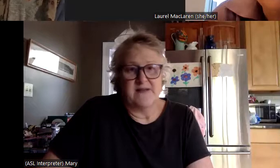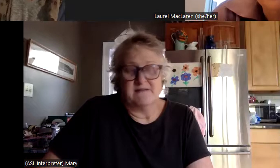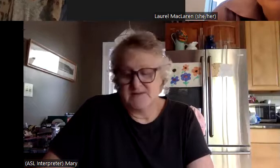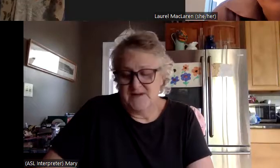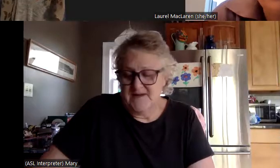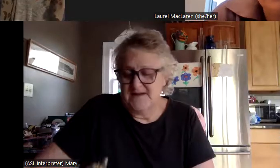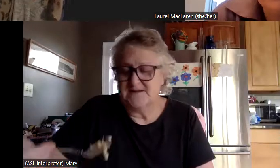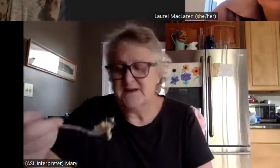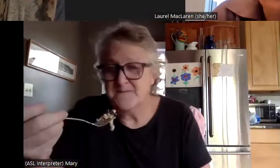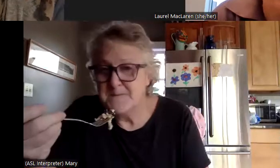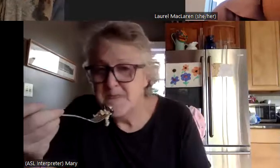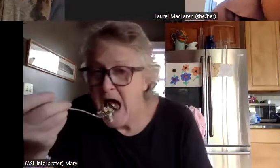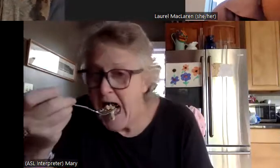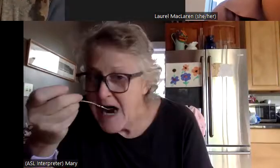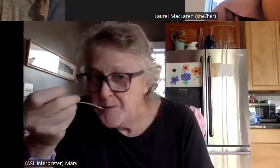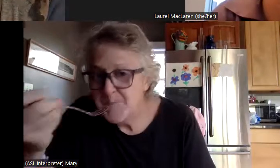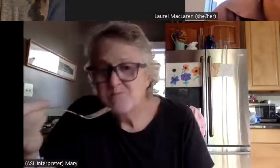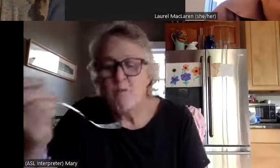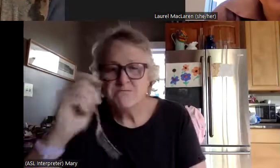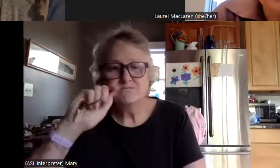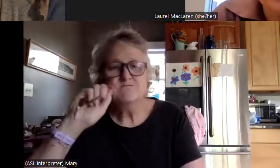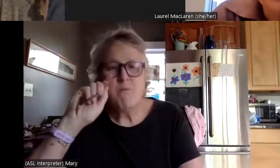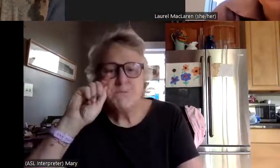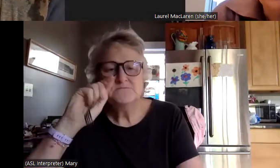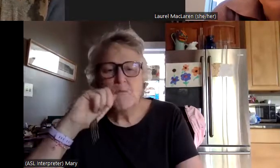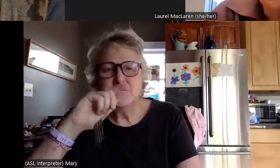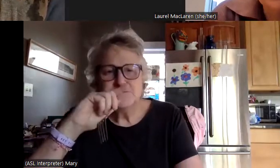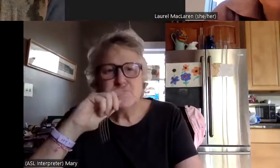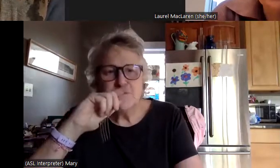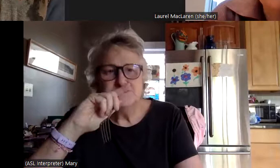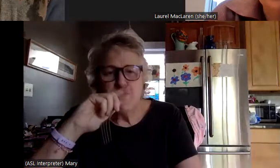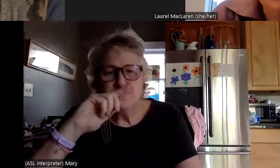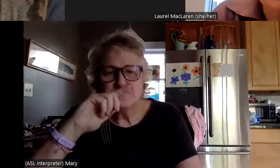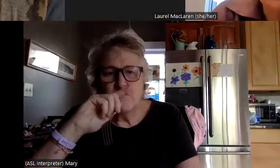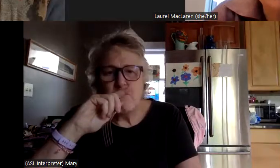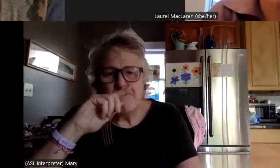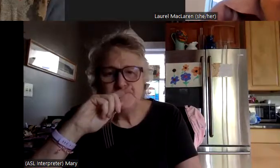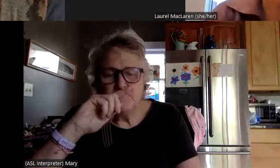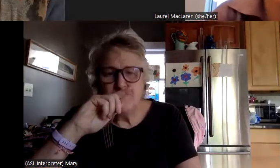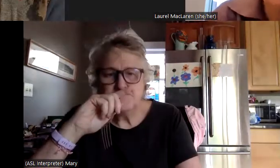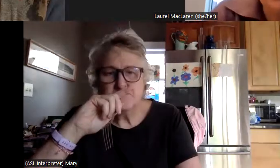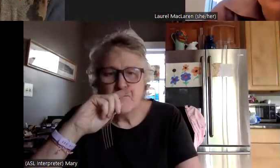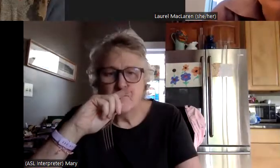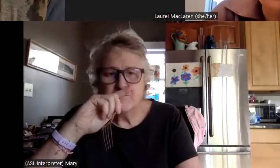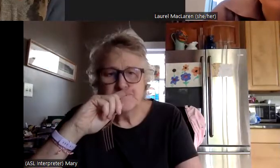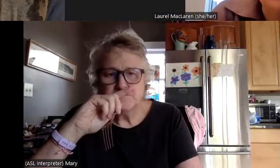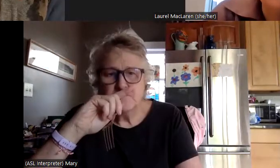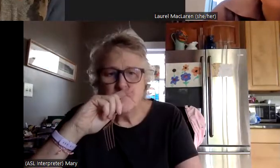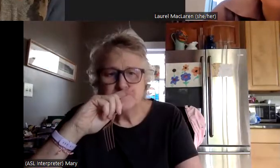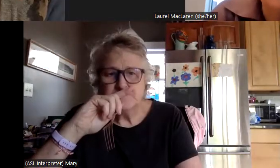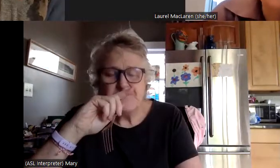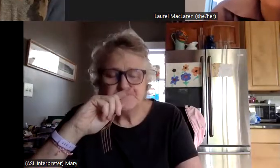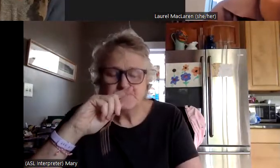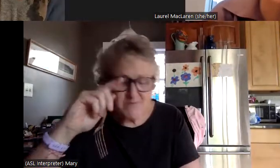and then do it again And the you go next to day. sleep and you do it the next day. Yeah. Mhm. Same thing. I mean, they have those kinds of packages in Bali too,